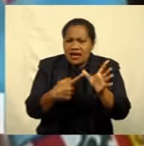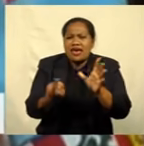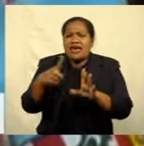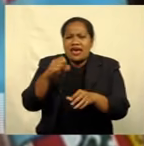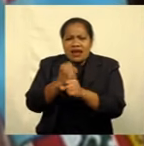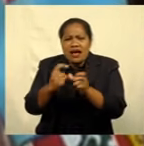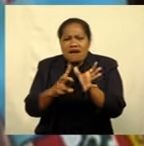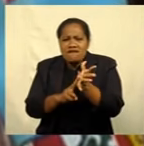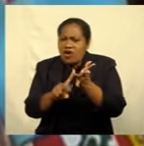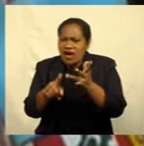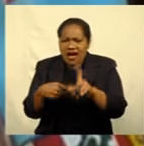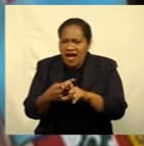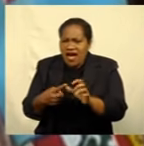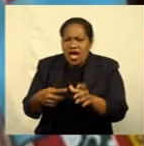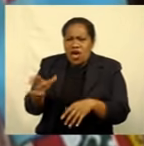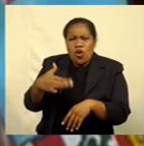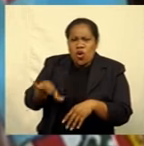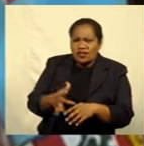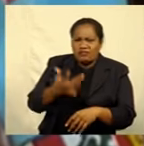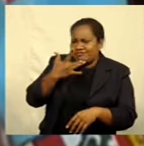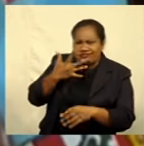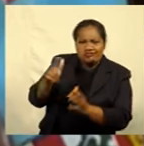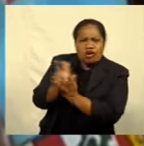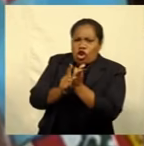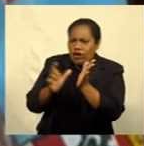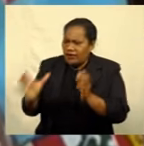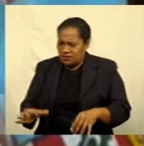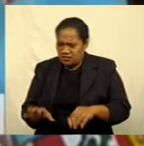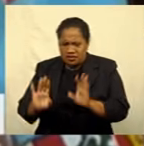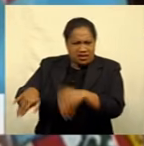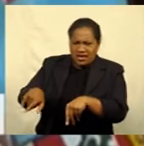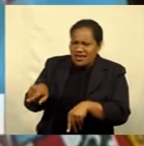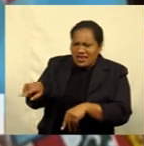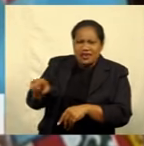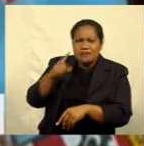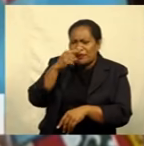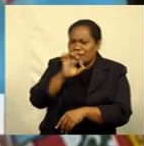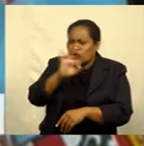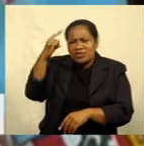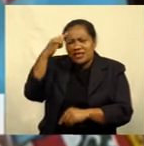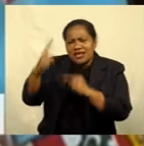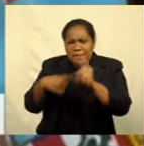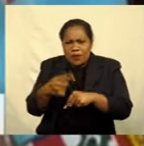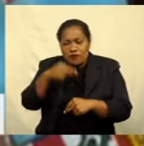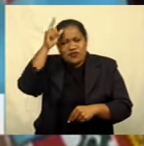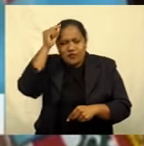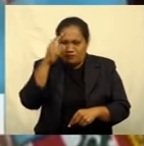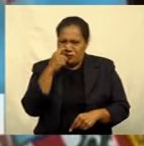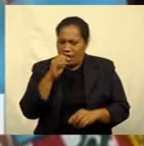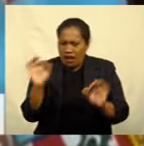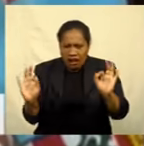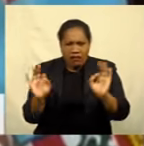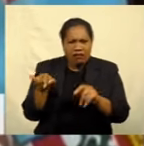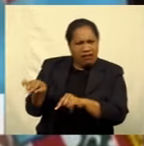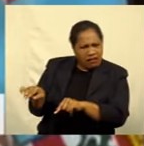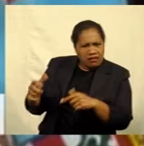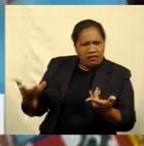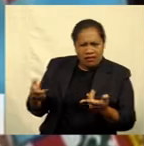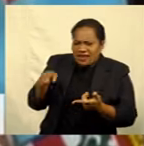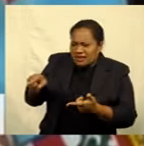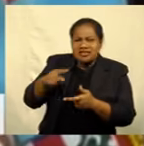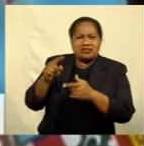really don't care about the ordinary Ithookay people. These are a bunch of urban elite who